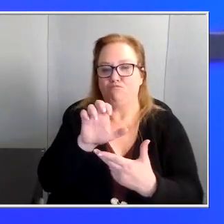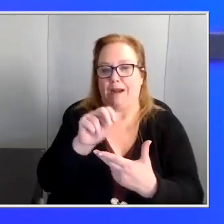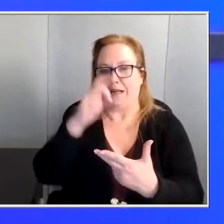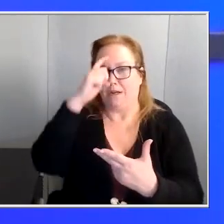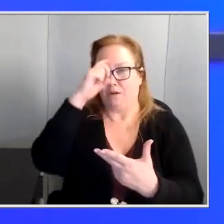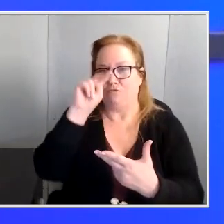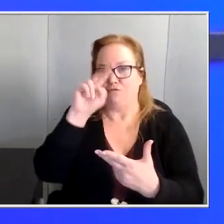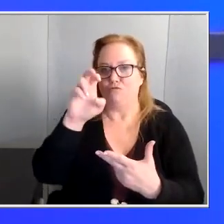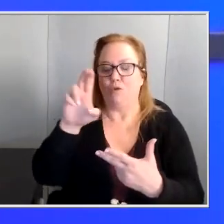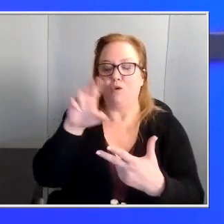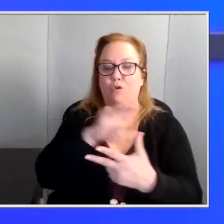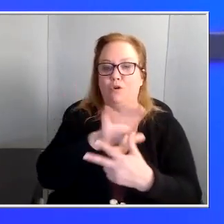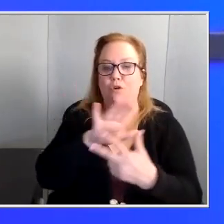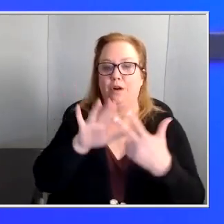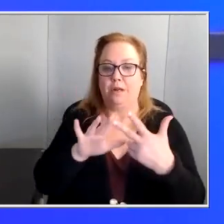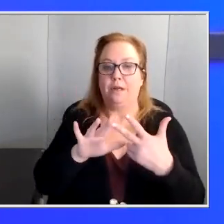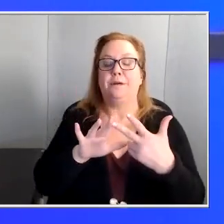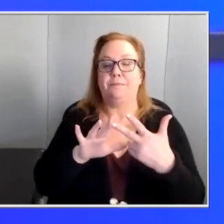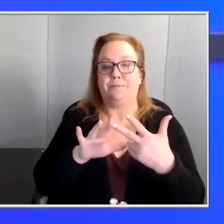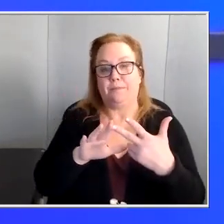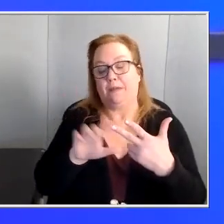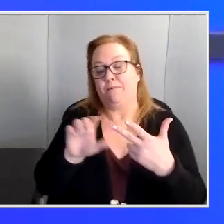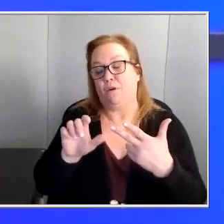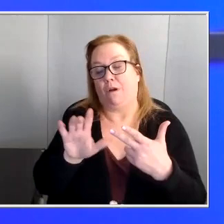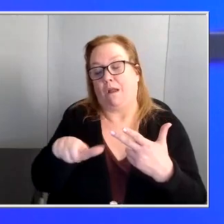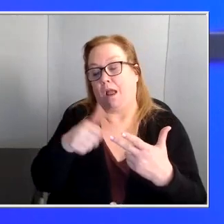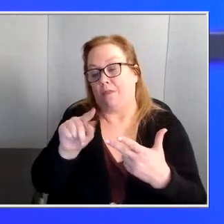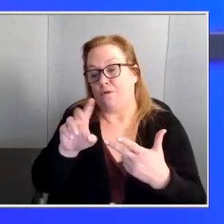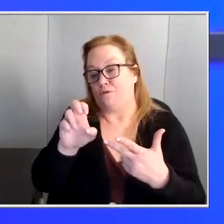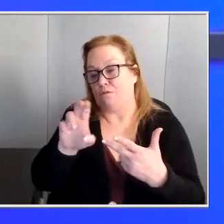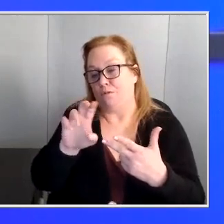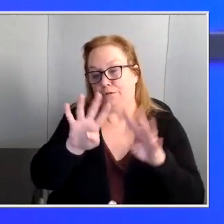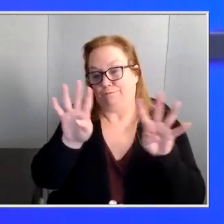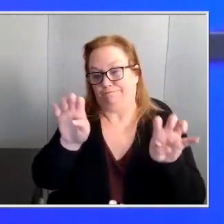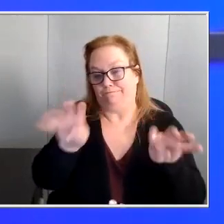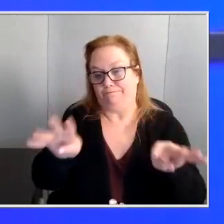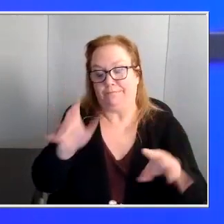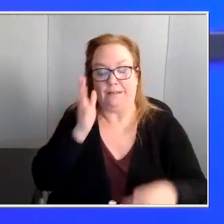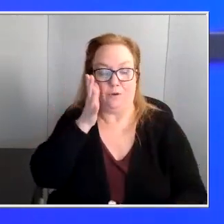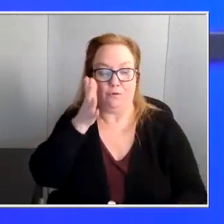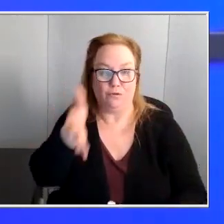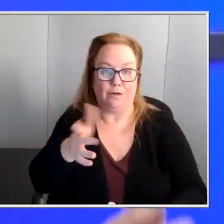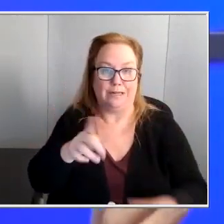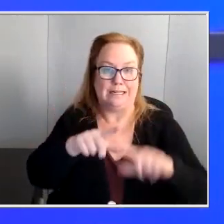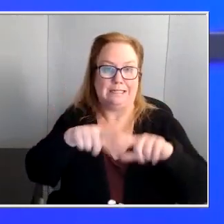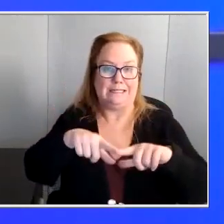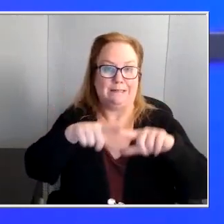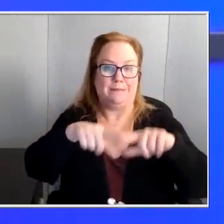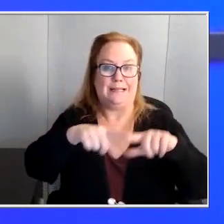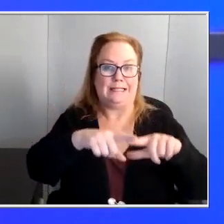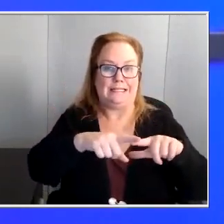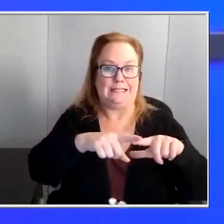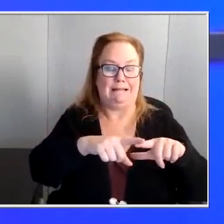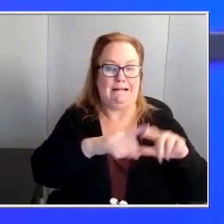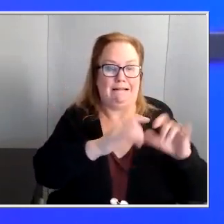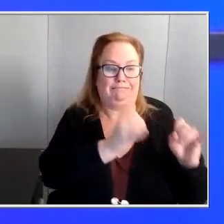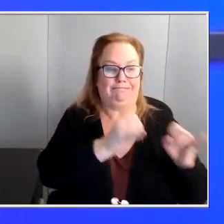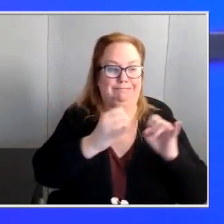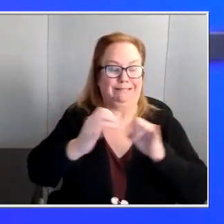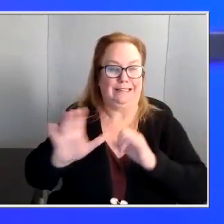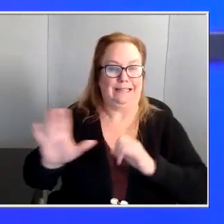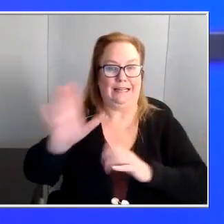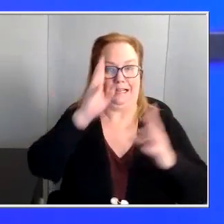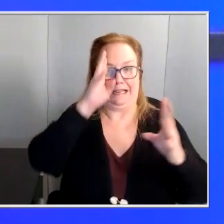whether it'll become indicated for other tumors in the future, I think depends on the type of ingenuity and imagination